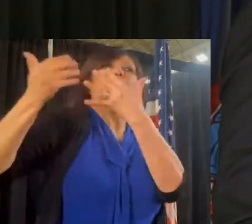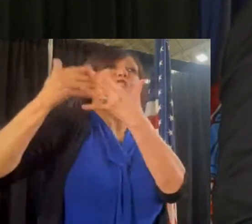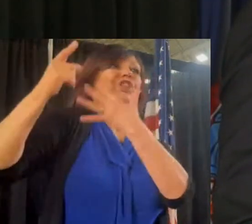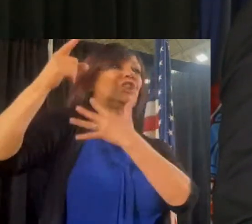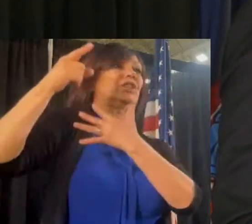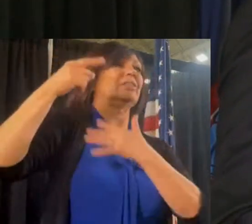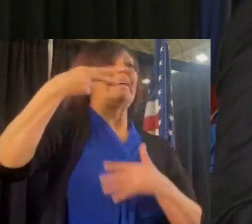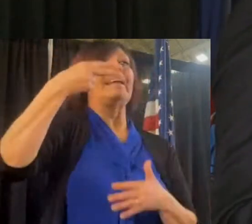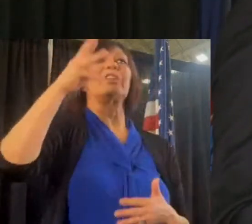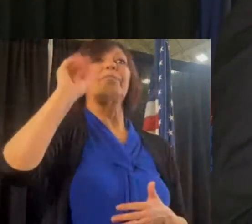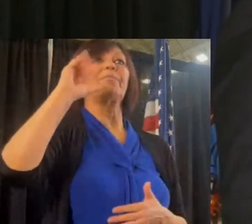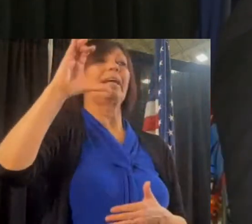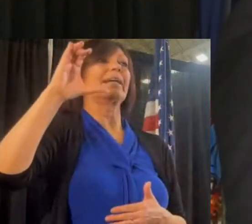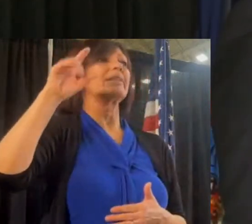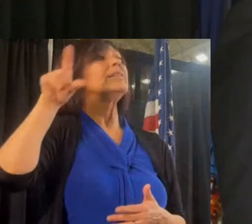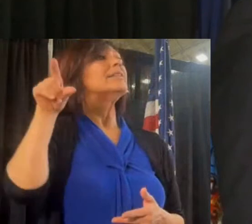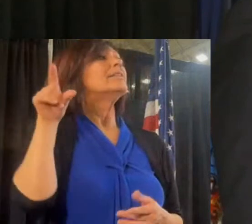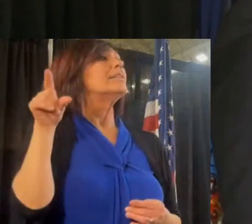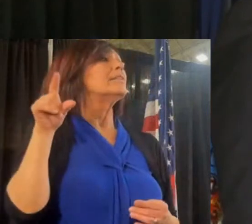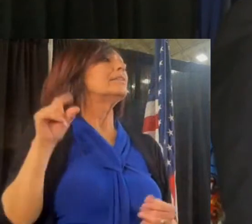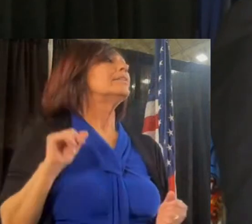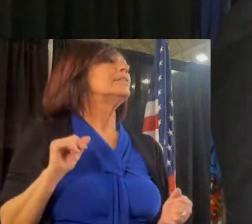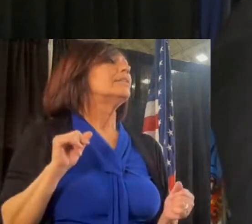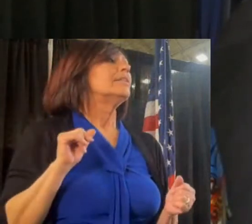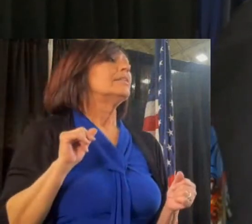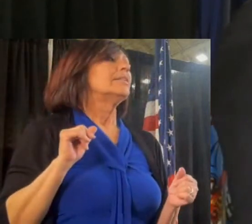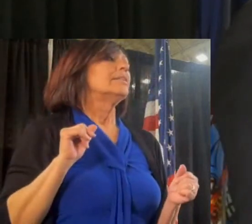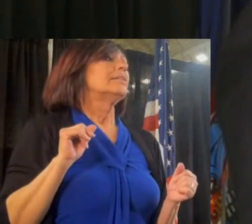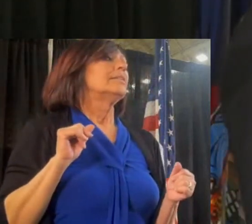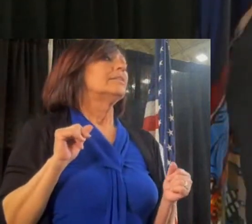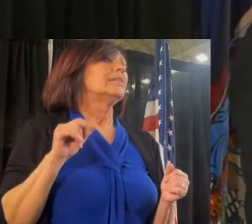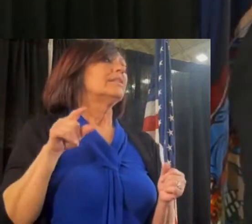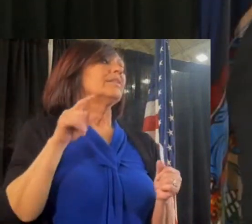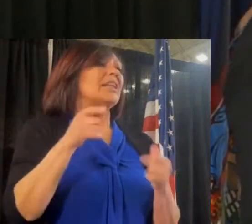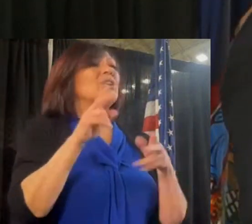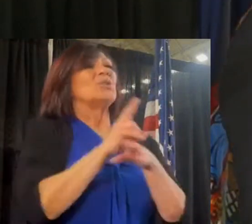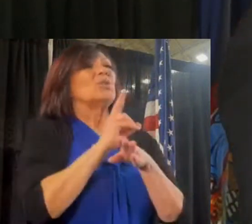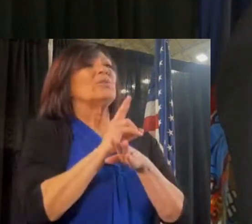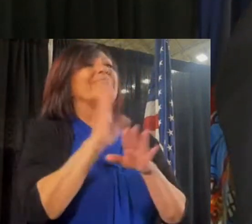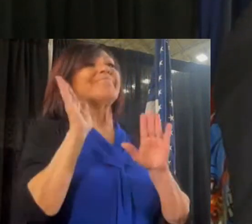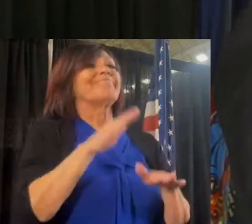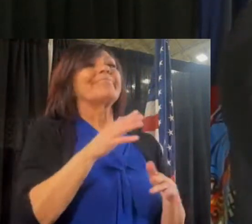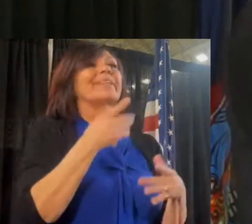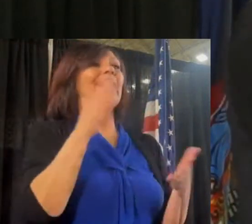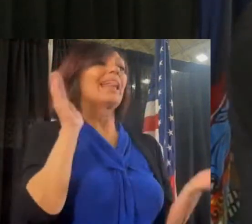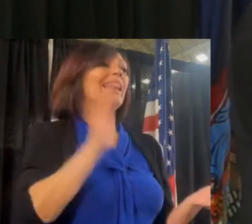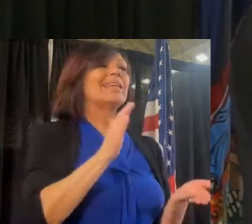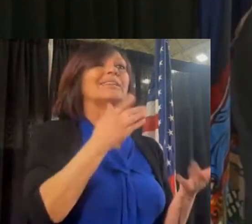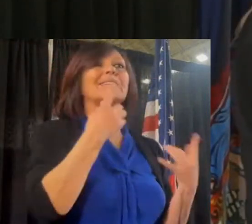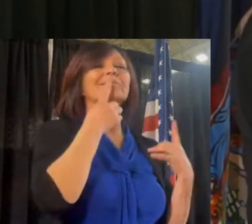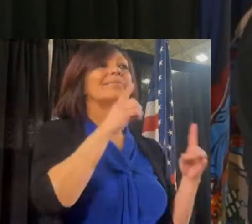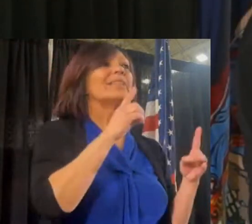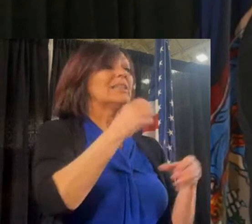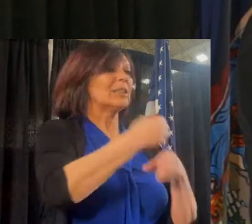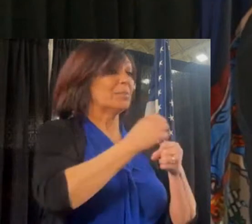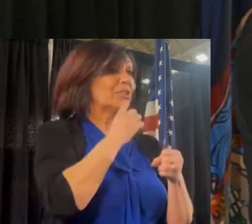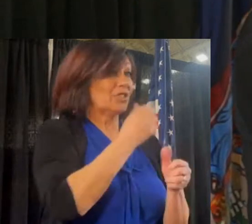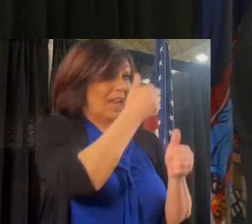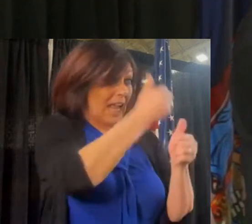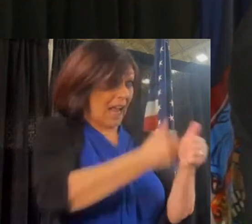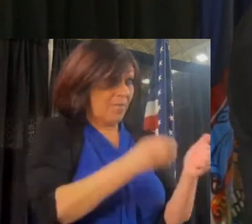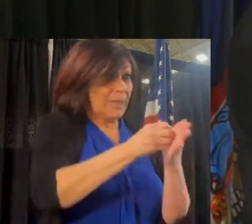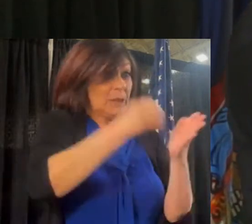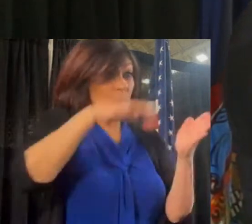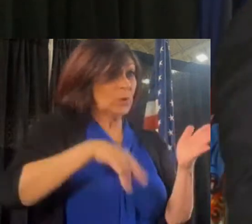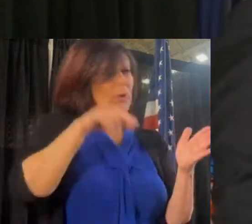HVAC system or are forced to use less effective filtration systems instead. To make sure every student in Erie County